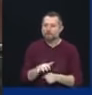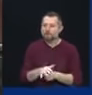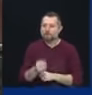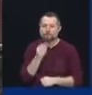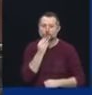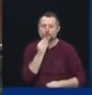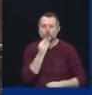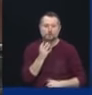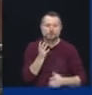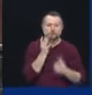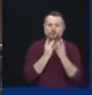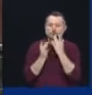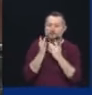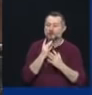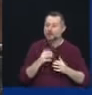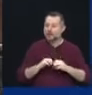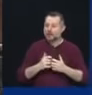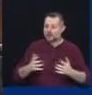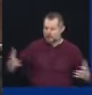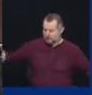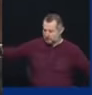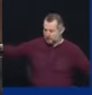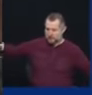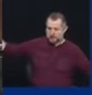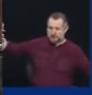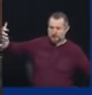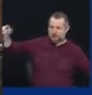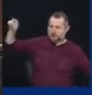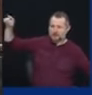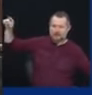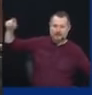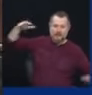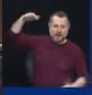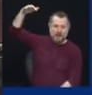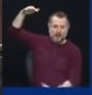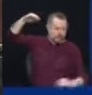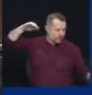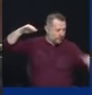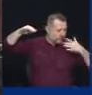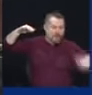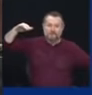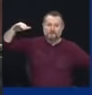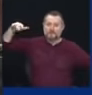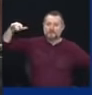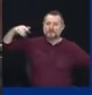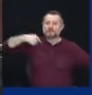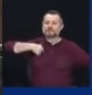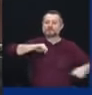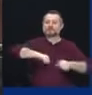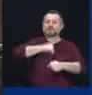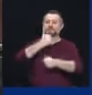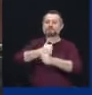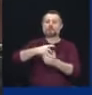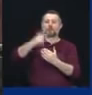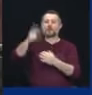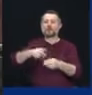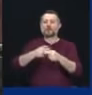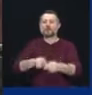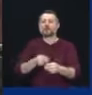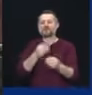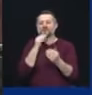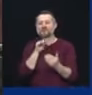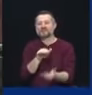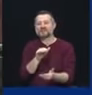do you put those two things together? And we developed a program called Nourish New York, which is common